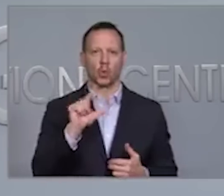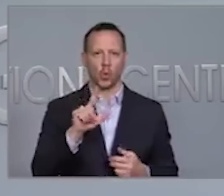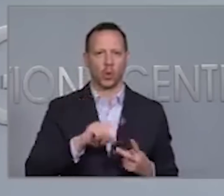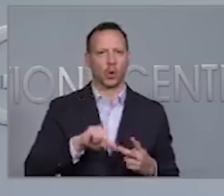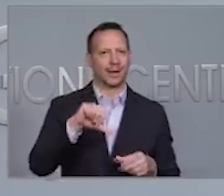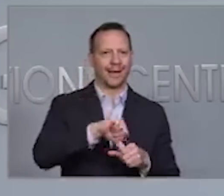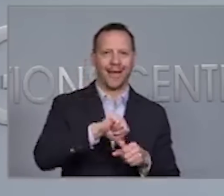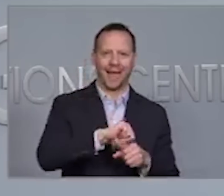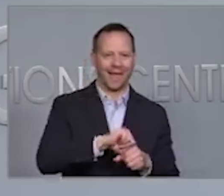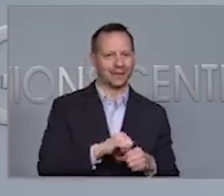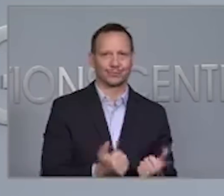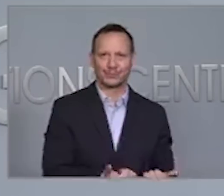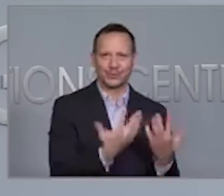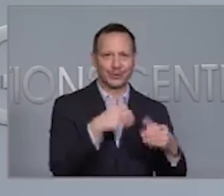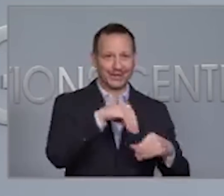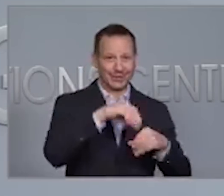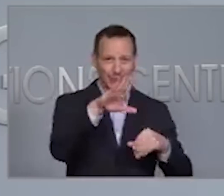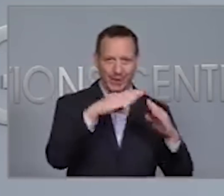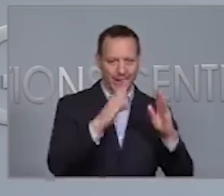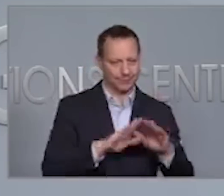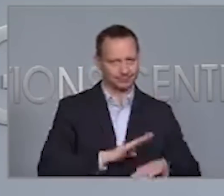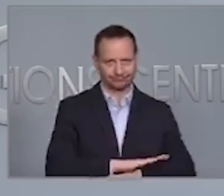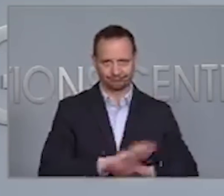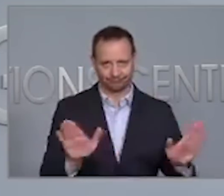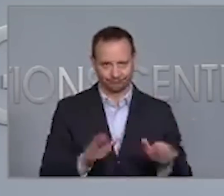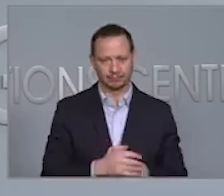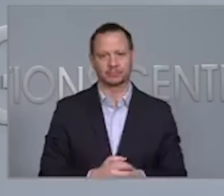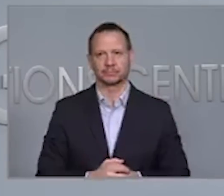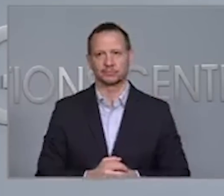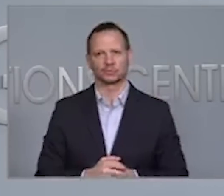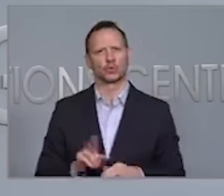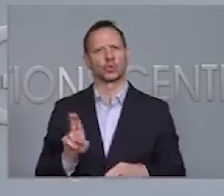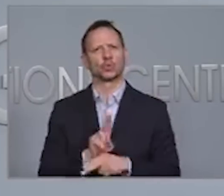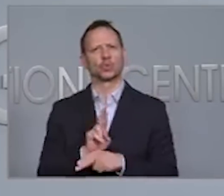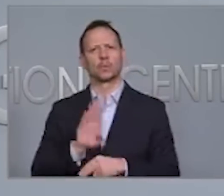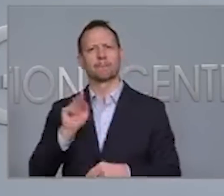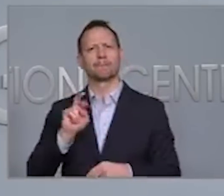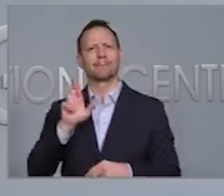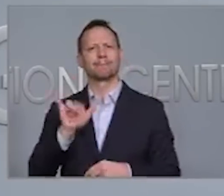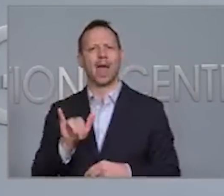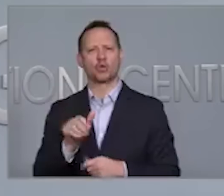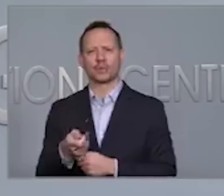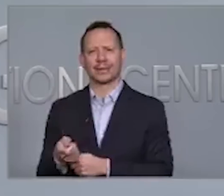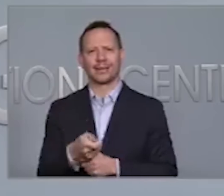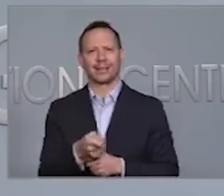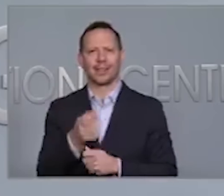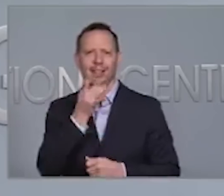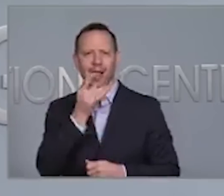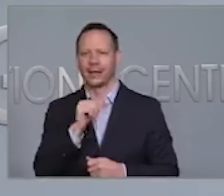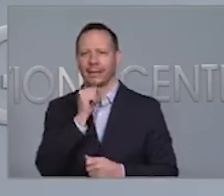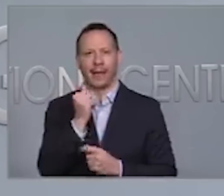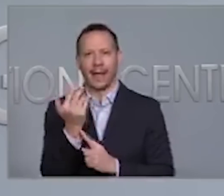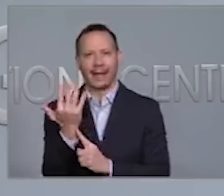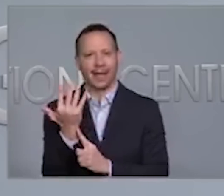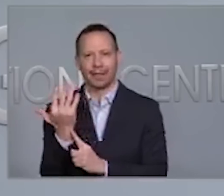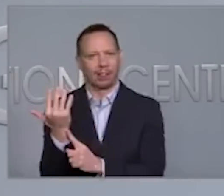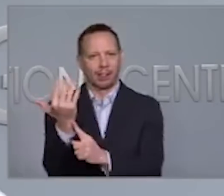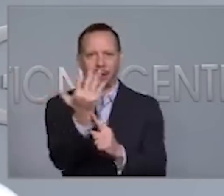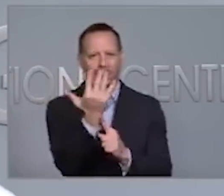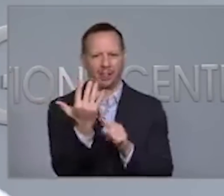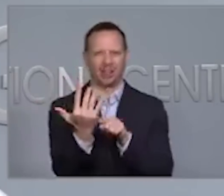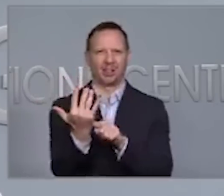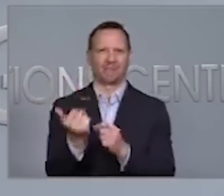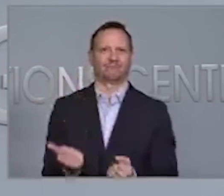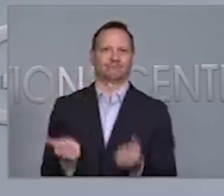To reduce the risk of fire, use battery-powered sources of light, not candles. Over the next 24 hours, think